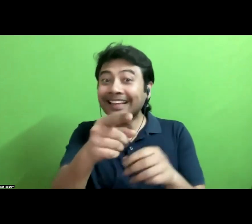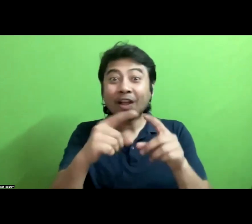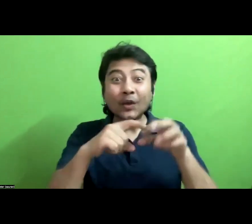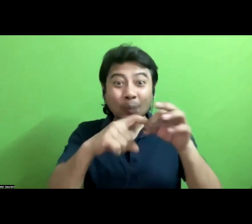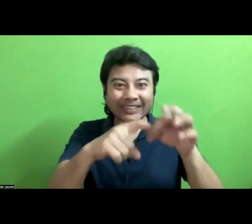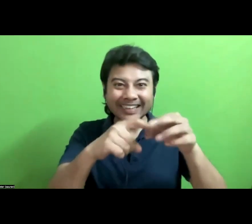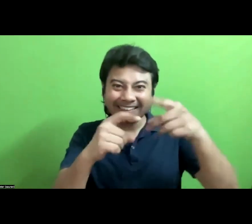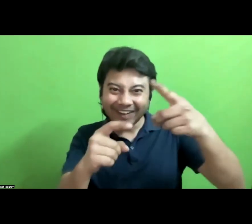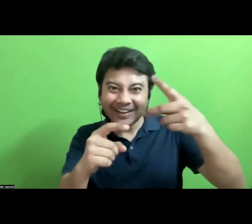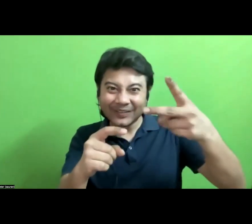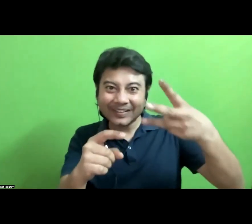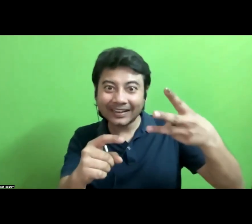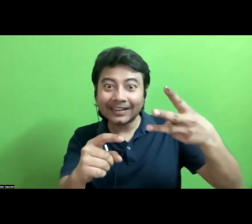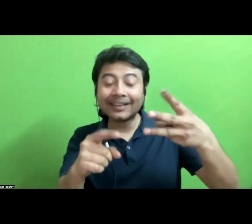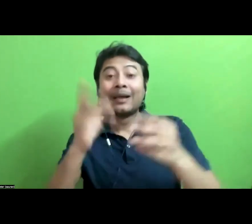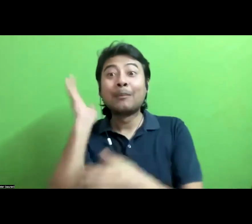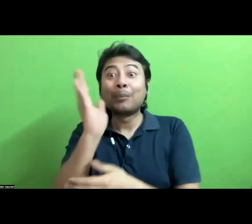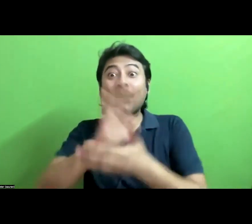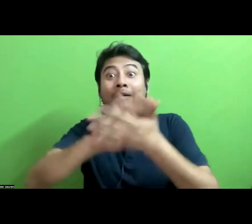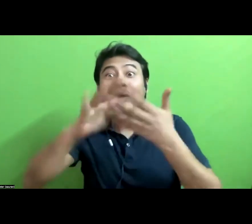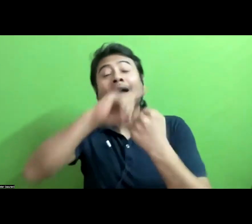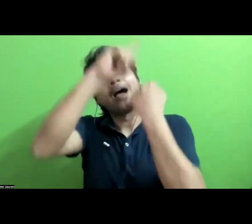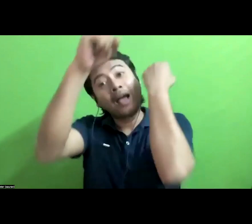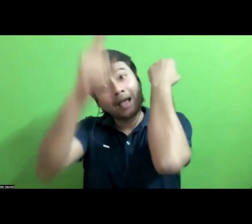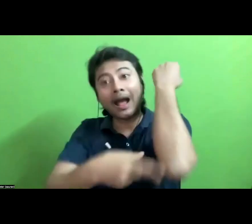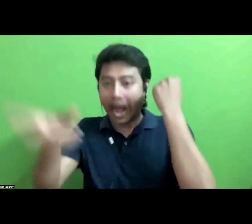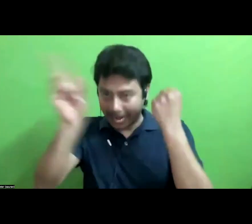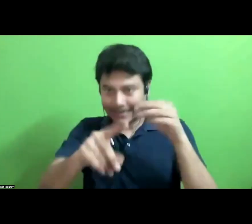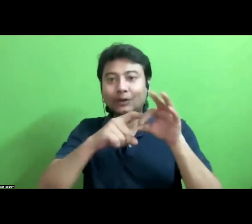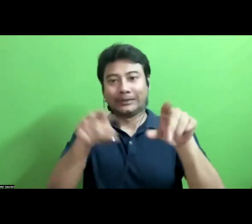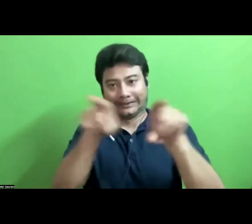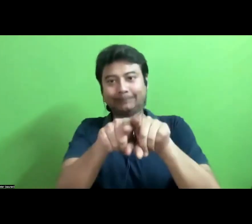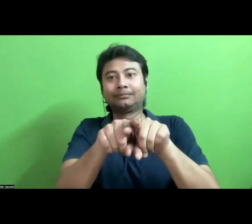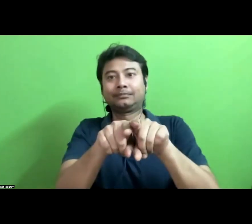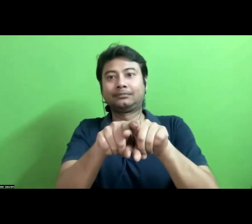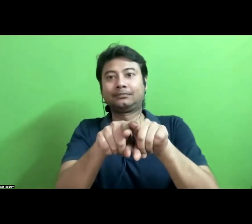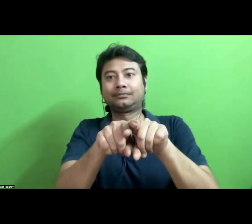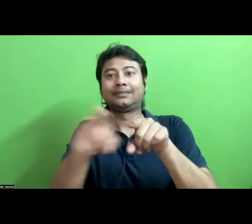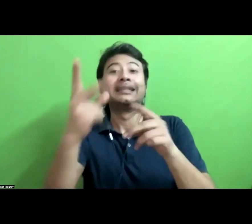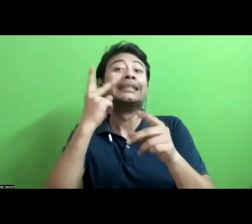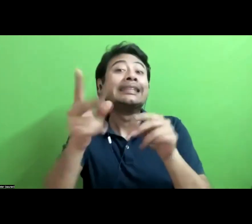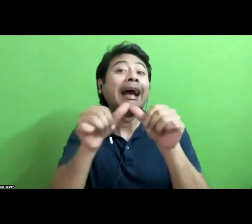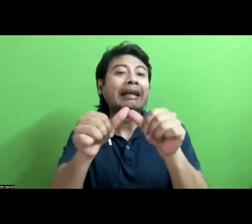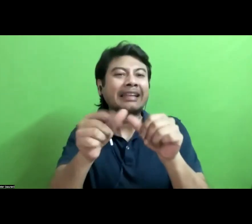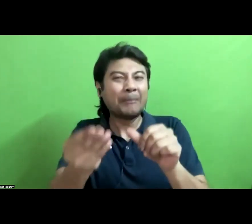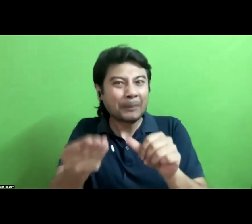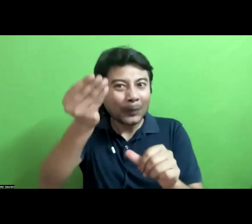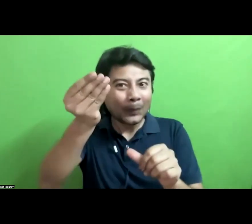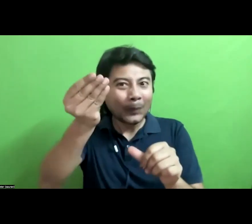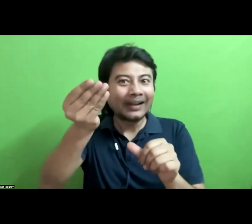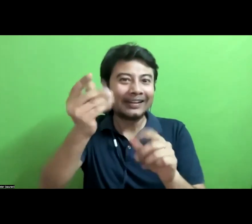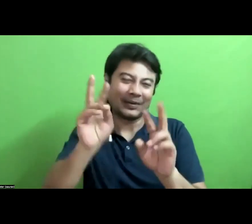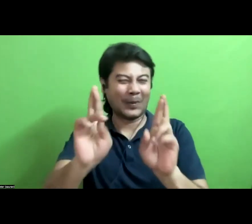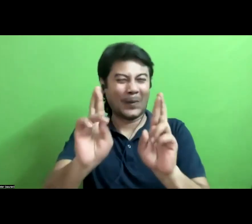little bit more. I'm hoping your answers indicate you've understood it a little bit more. Okay, that will be the